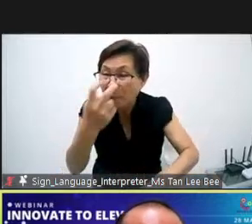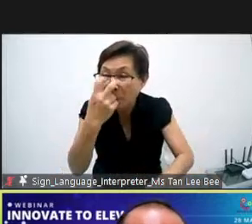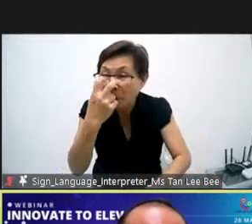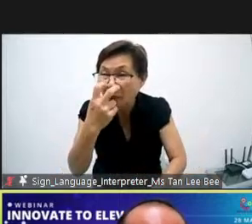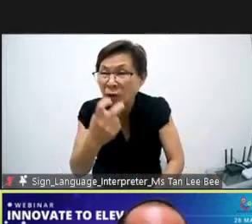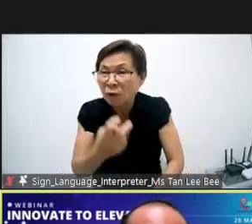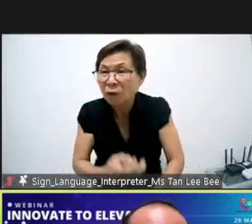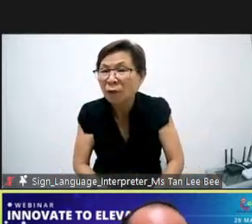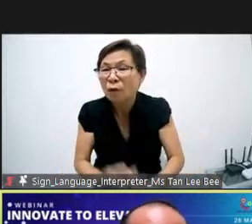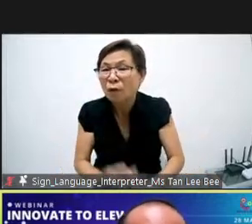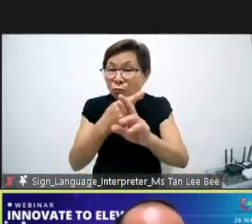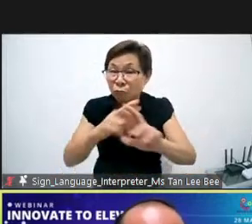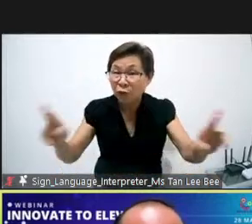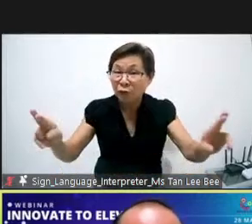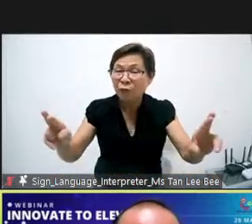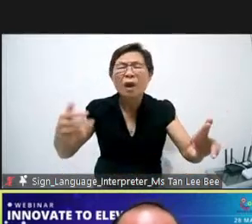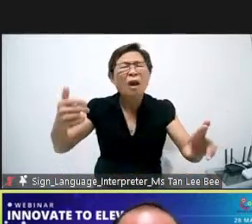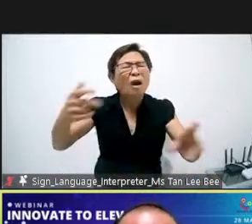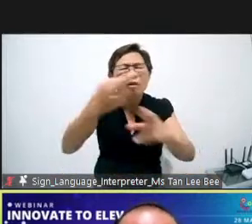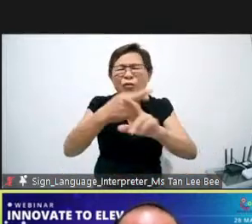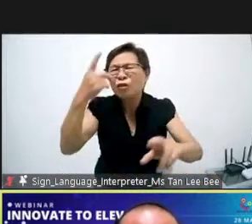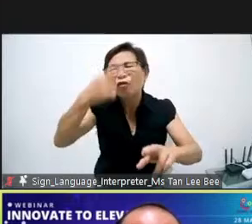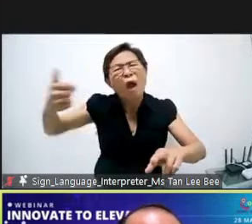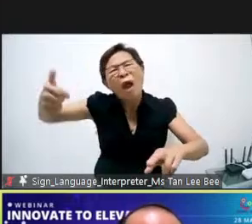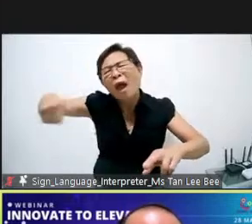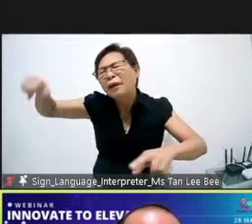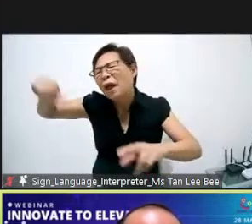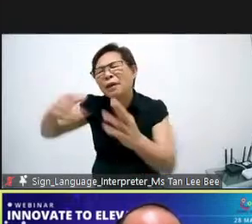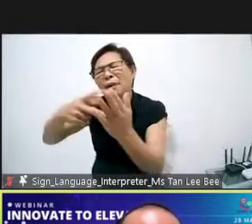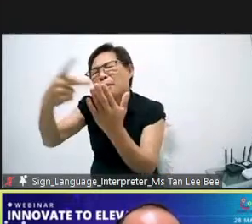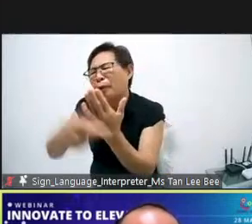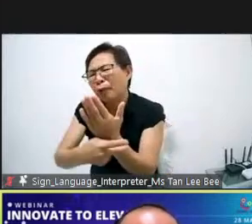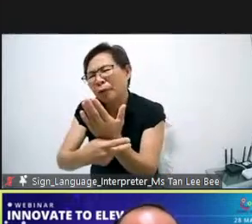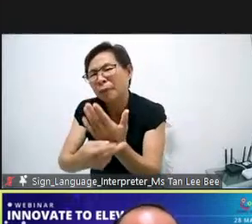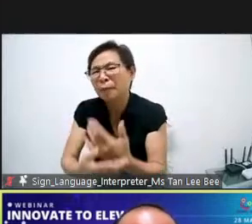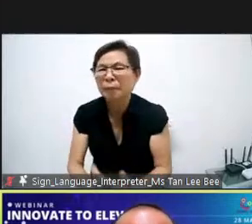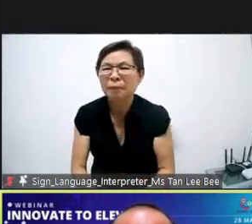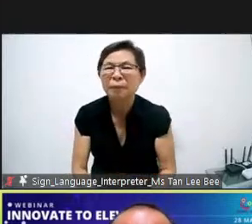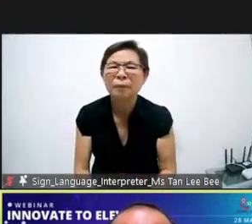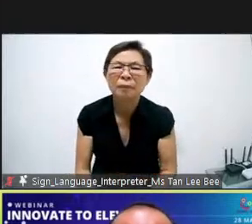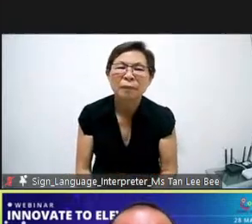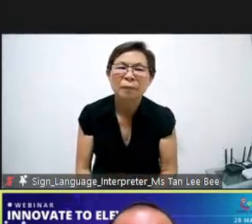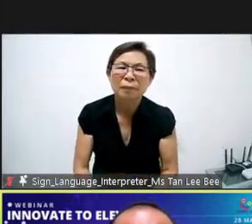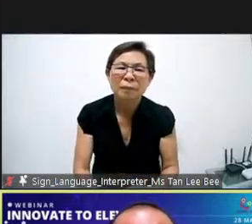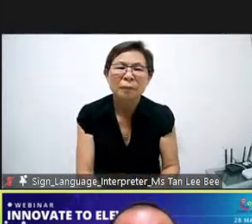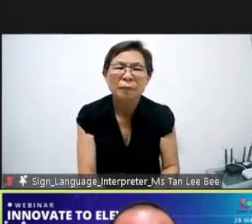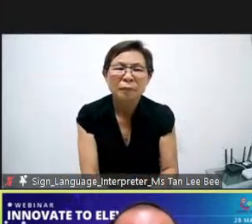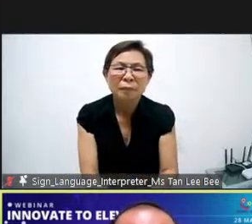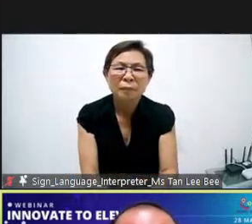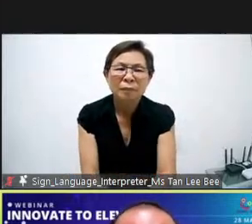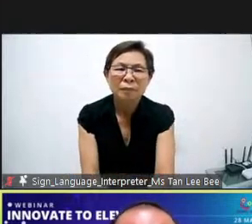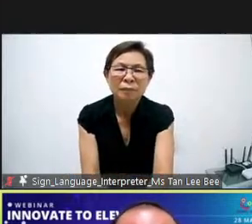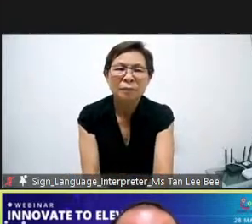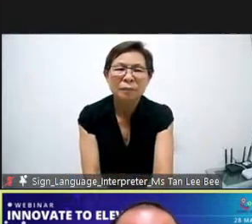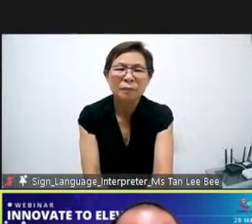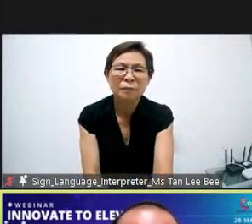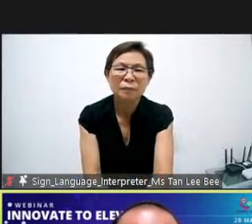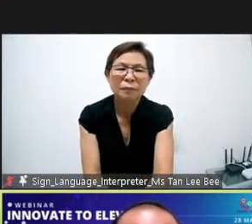to get ready for any event. Yeah. Okay. Next slide, please.